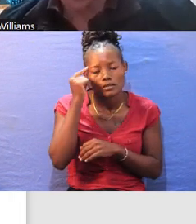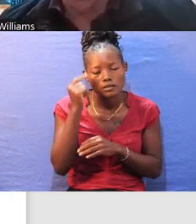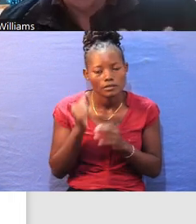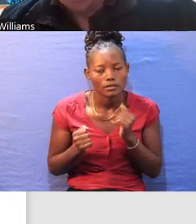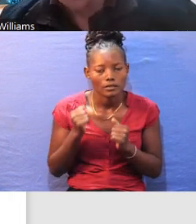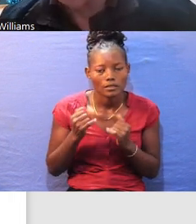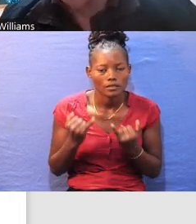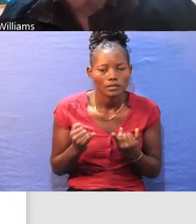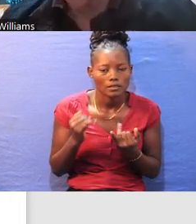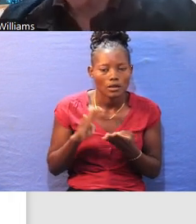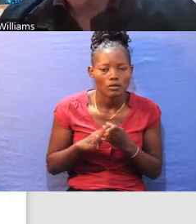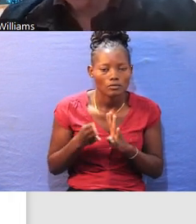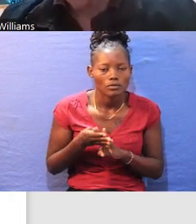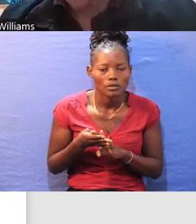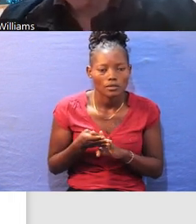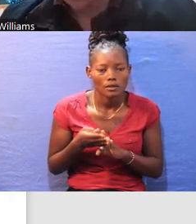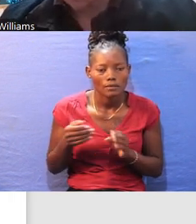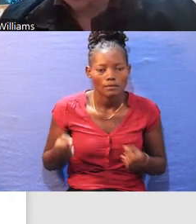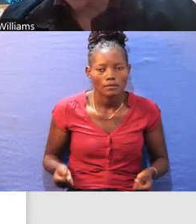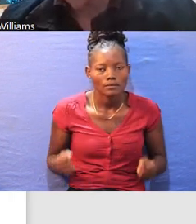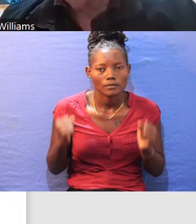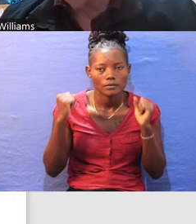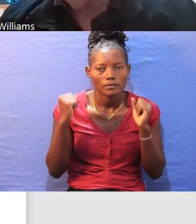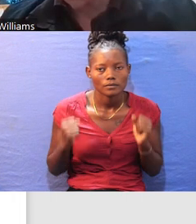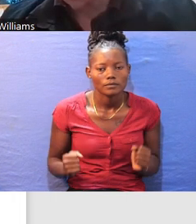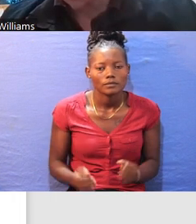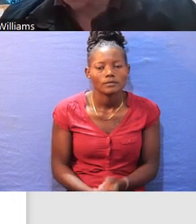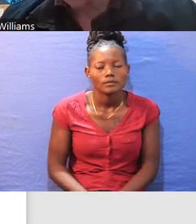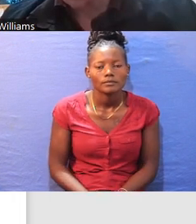your weightlifting, in my opinion. Right. I agree.